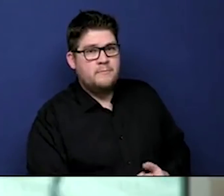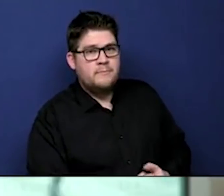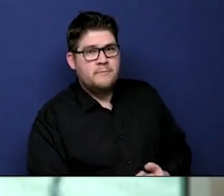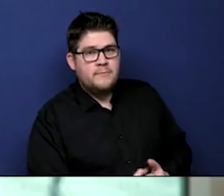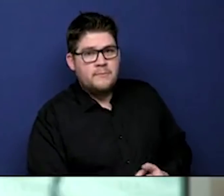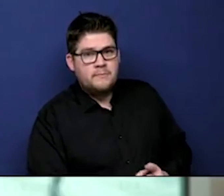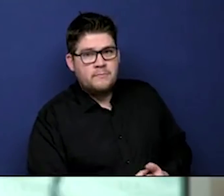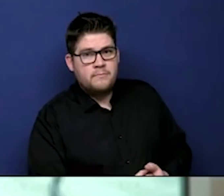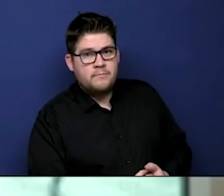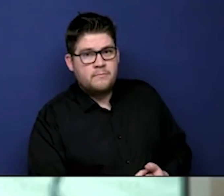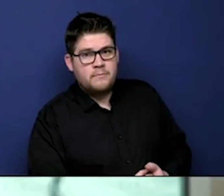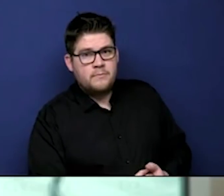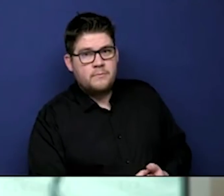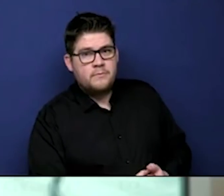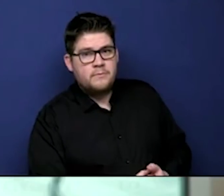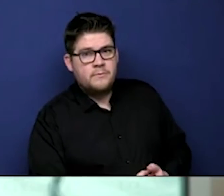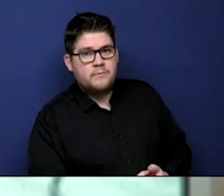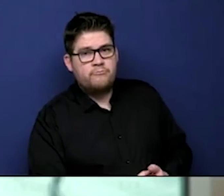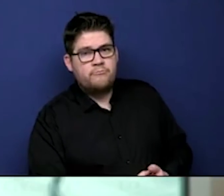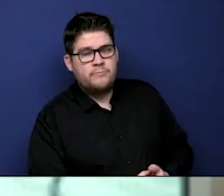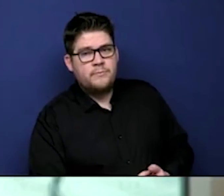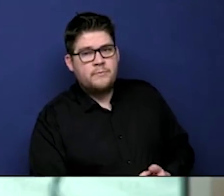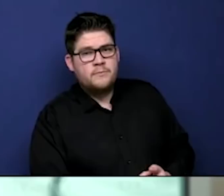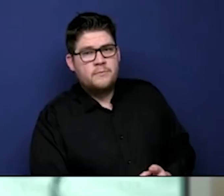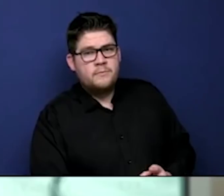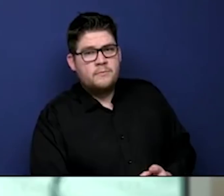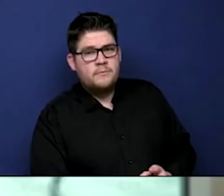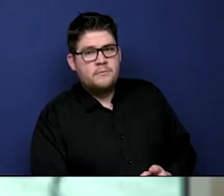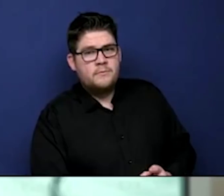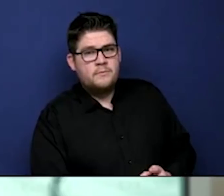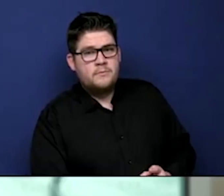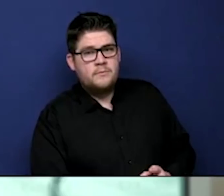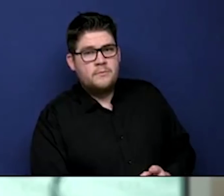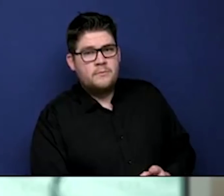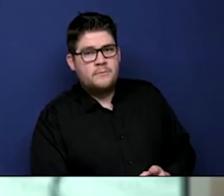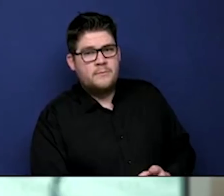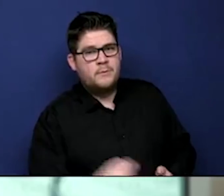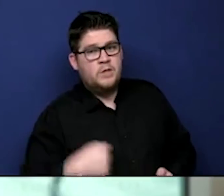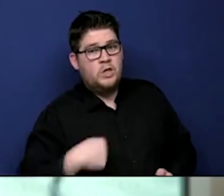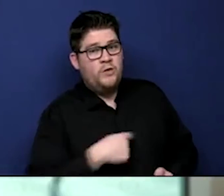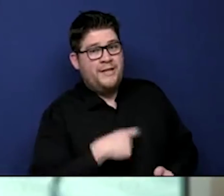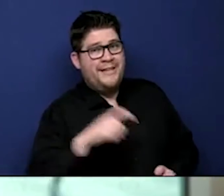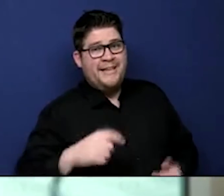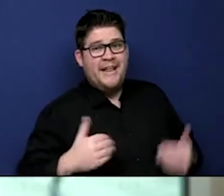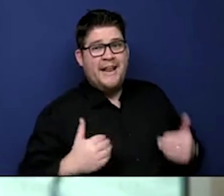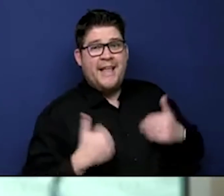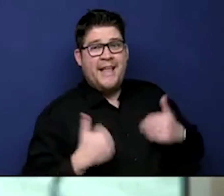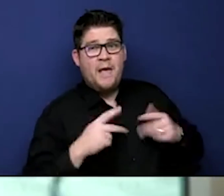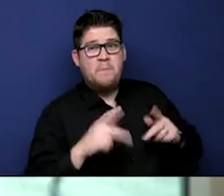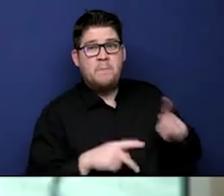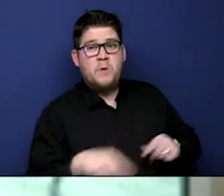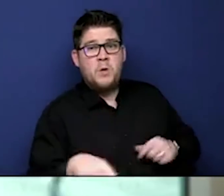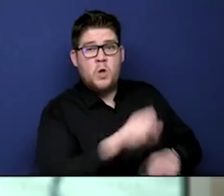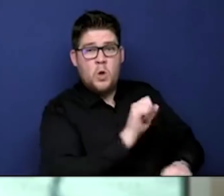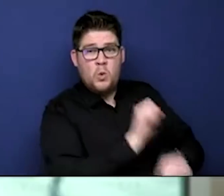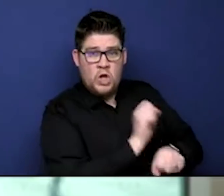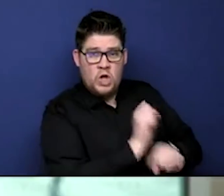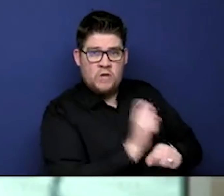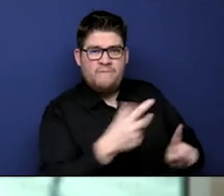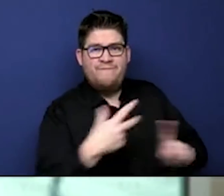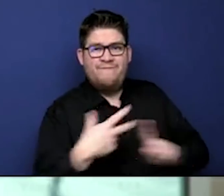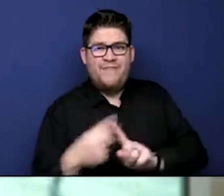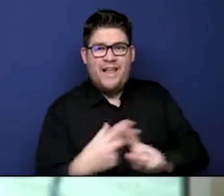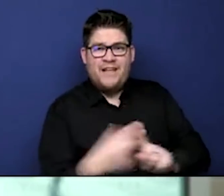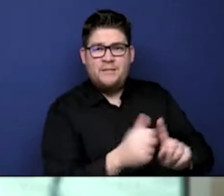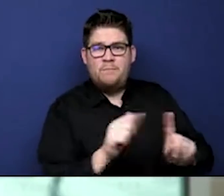a question from one of my colleagues. We're hearing urgent calls to vaccinate younger frontline workers to combat the rapid spread of the disease. And